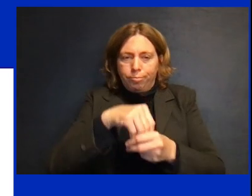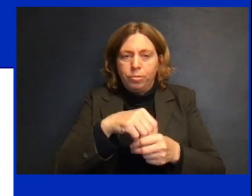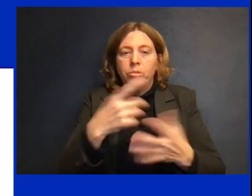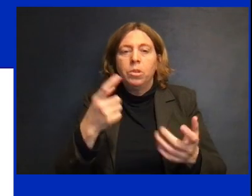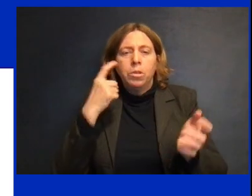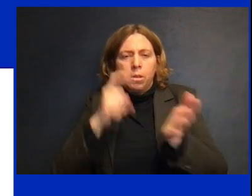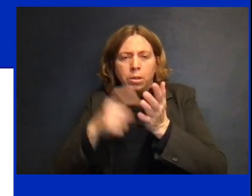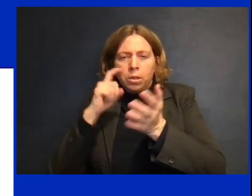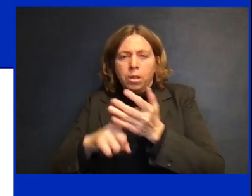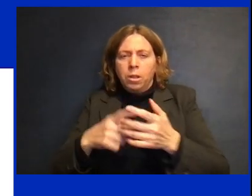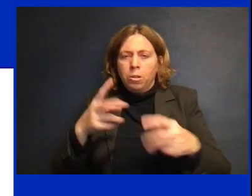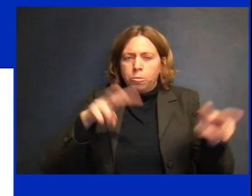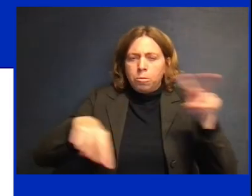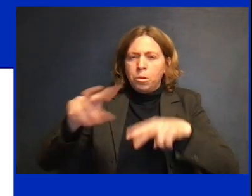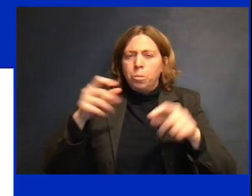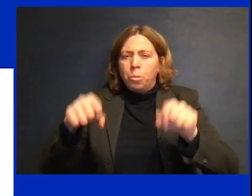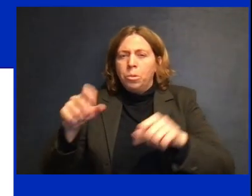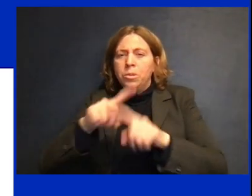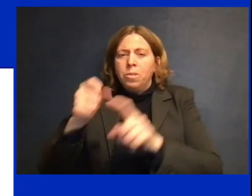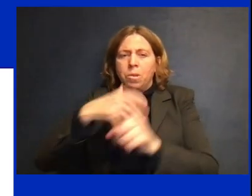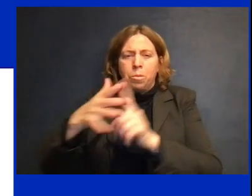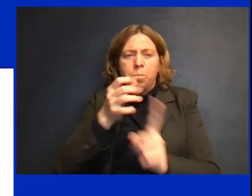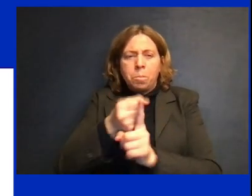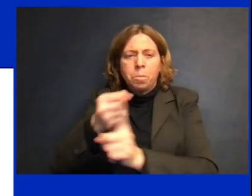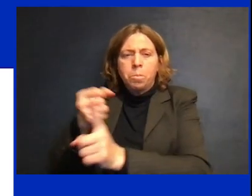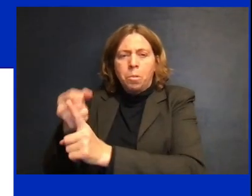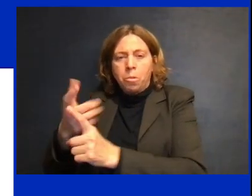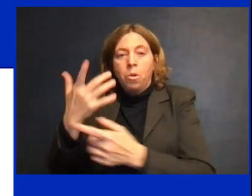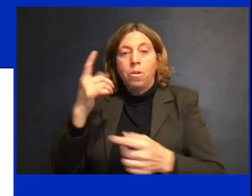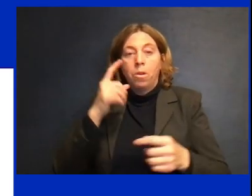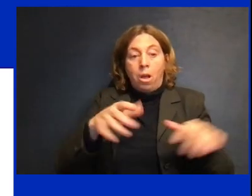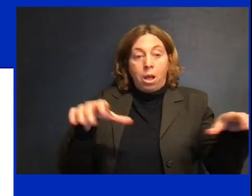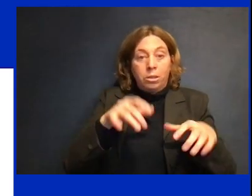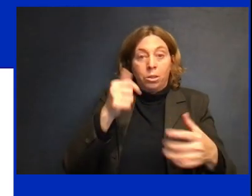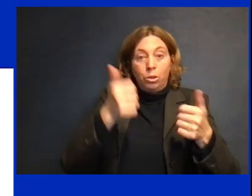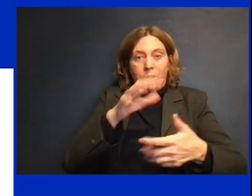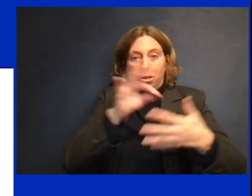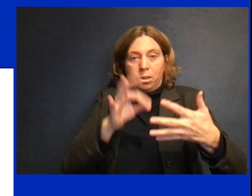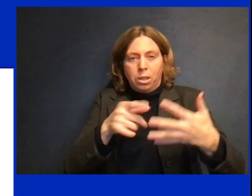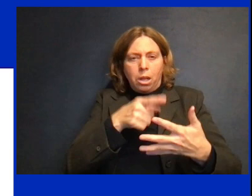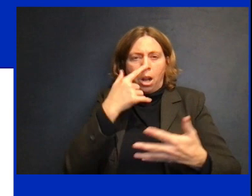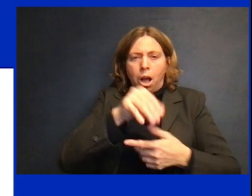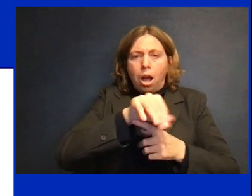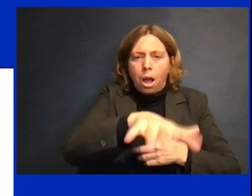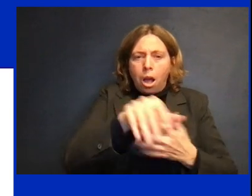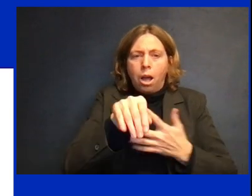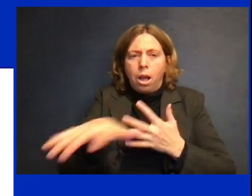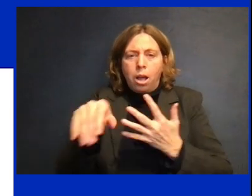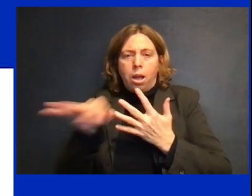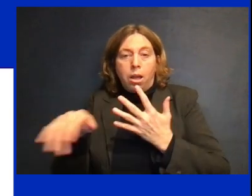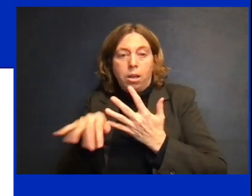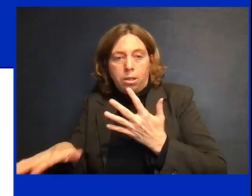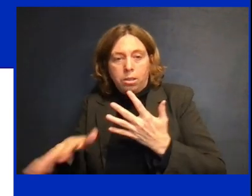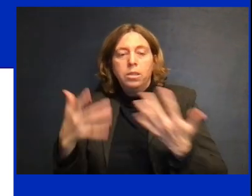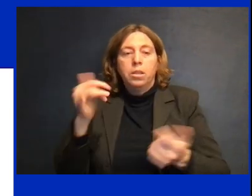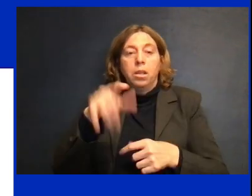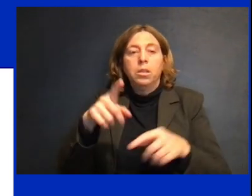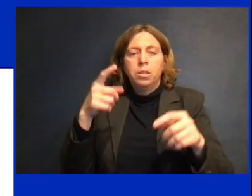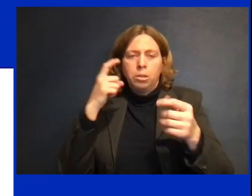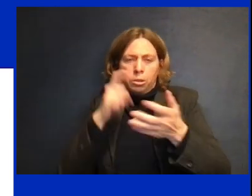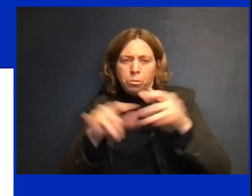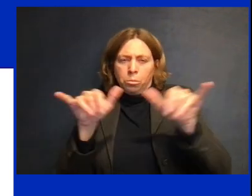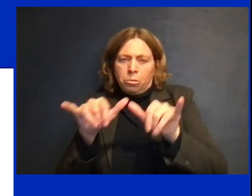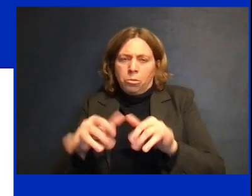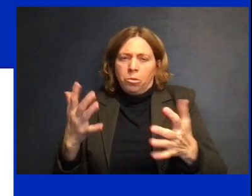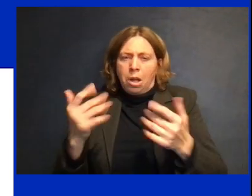the potential environmental impacts from the proposed action and any reasonable alternatives, and identifies